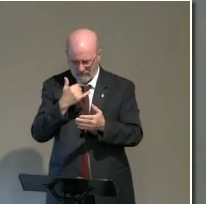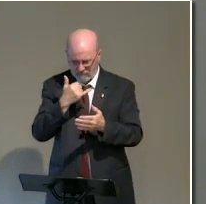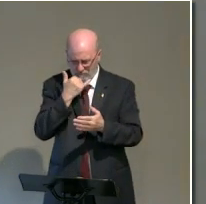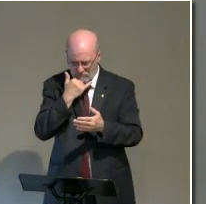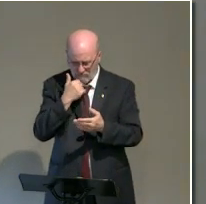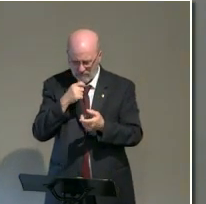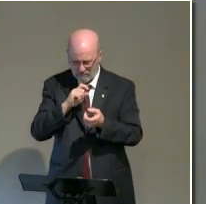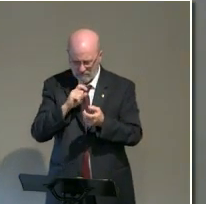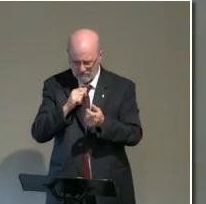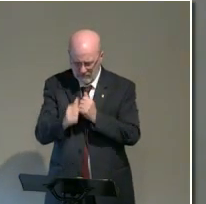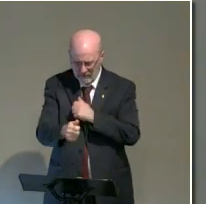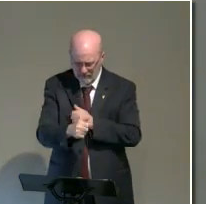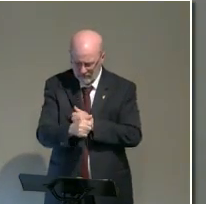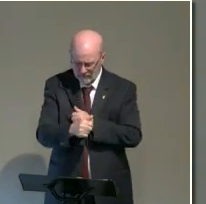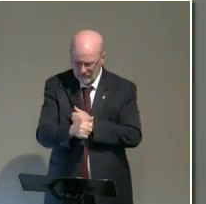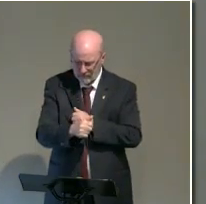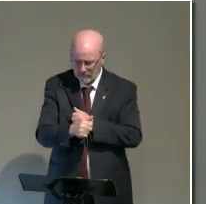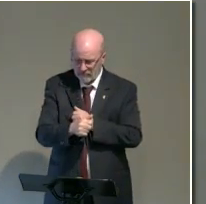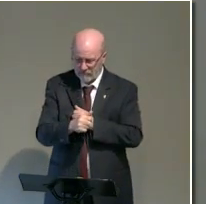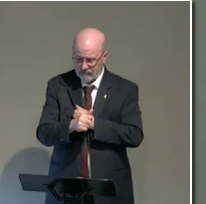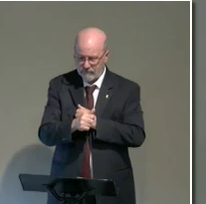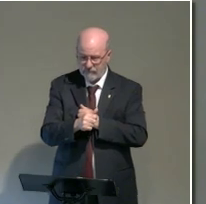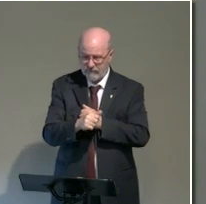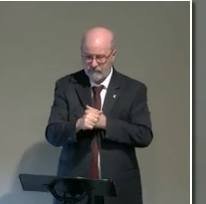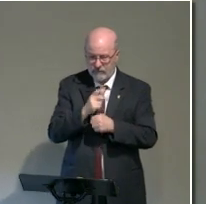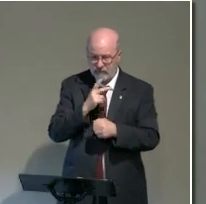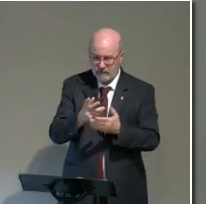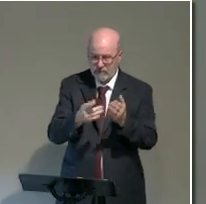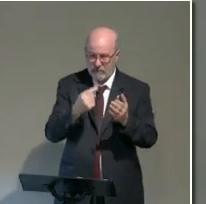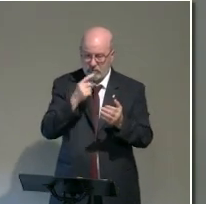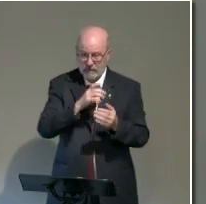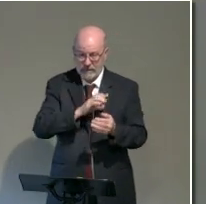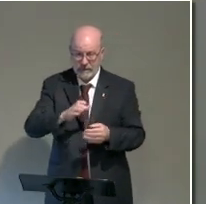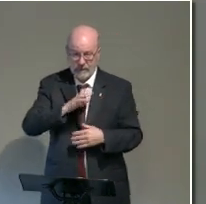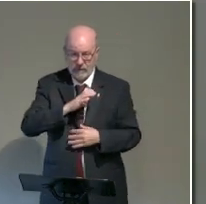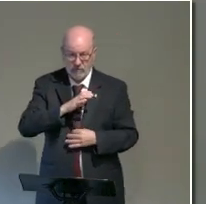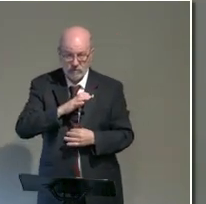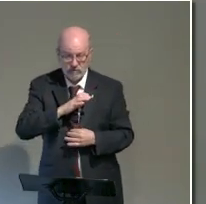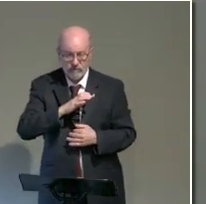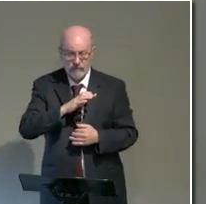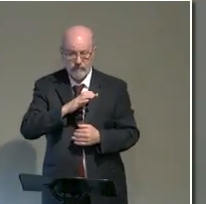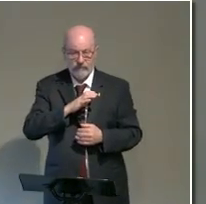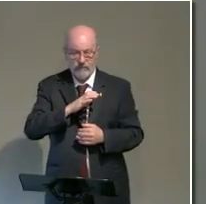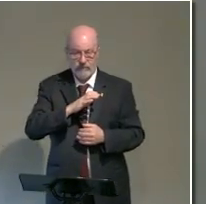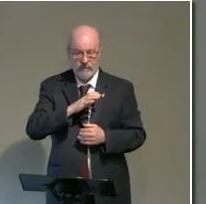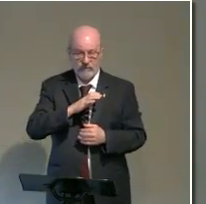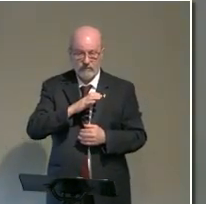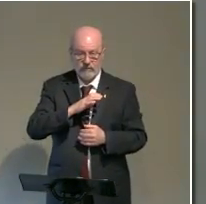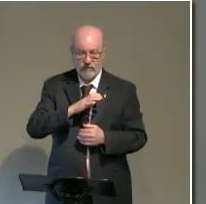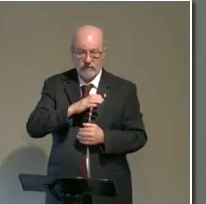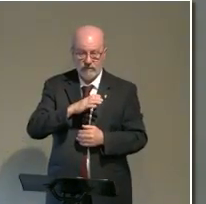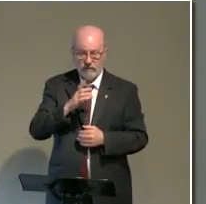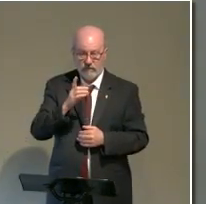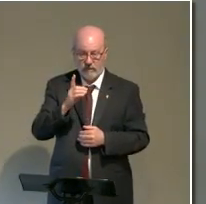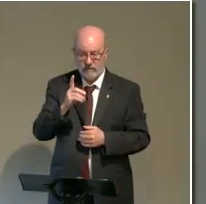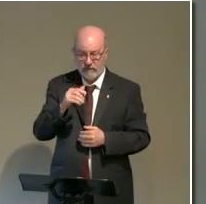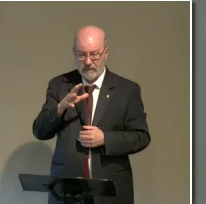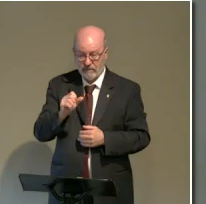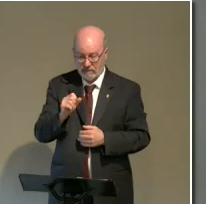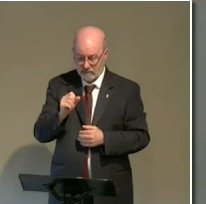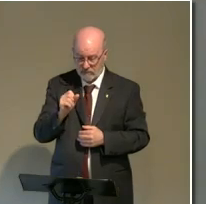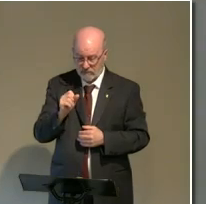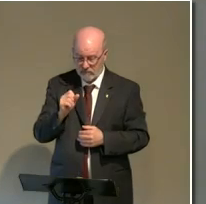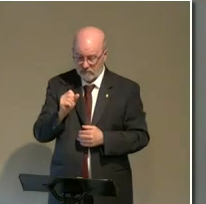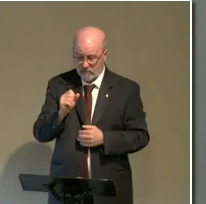passing. So it kind of says something about the character of Darius at the same time,